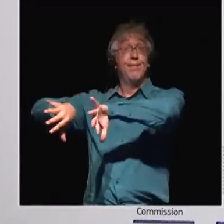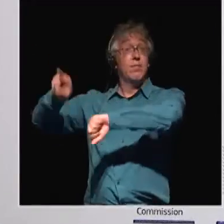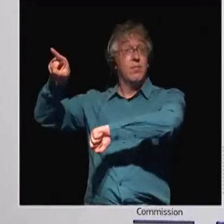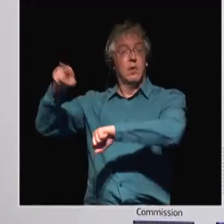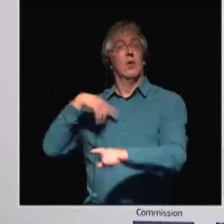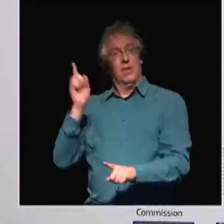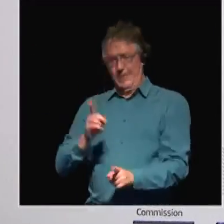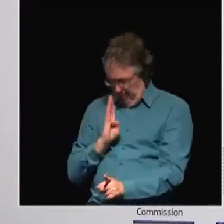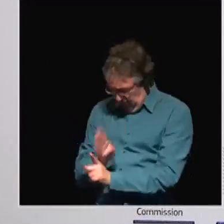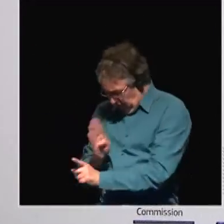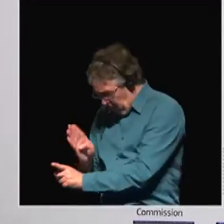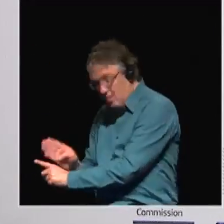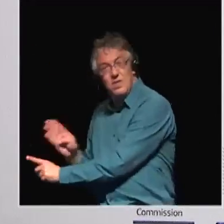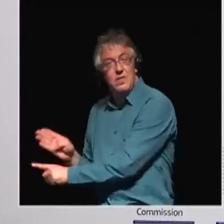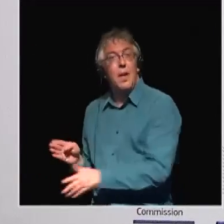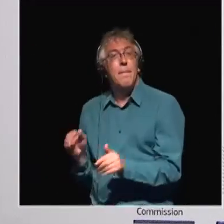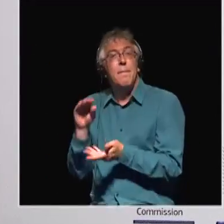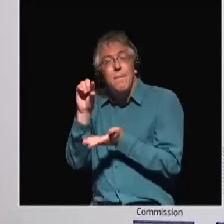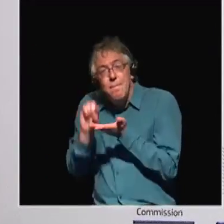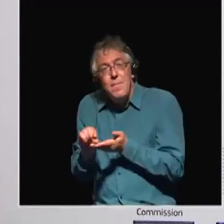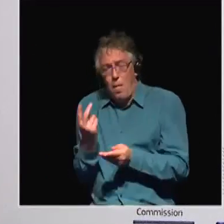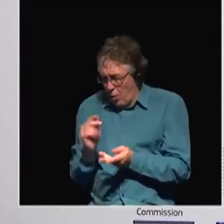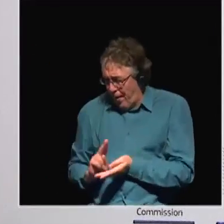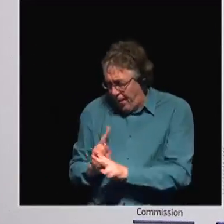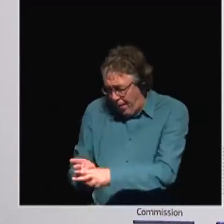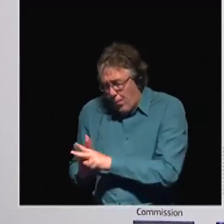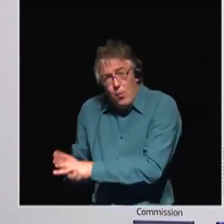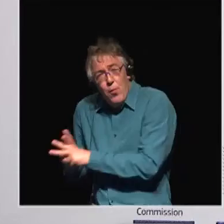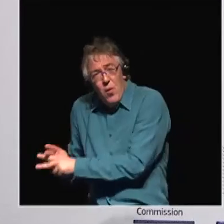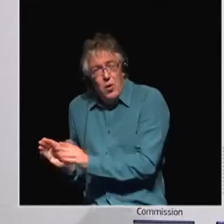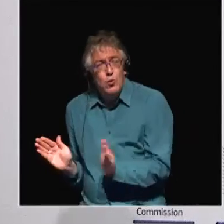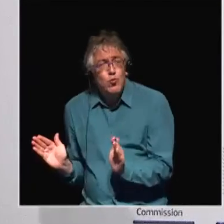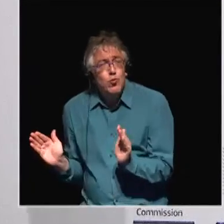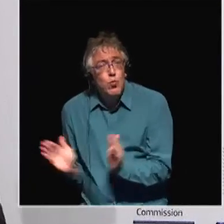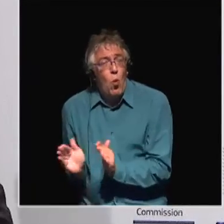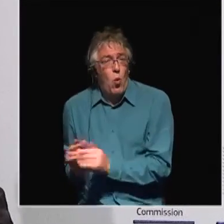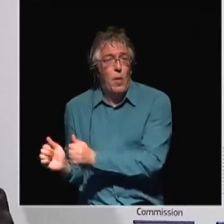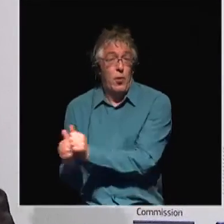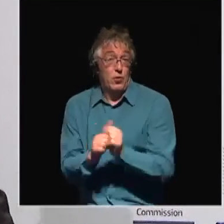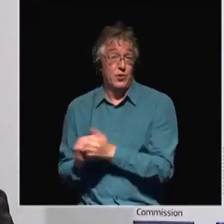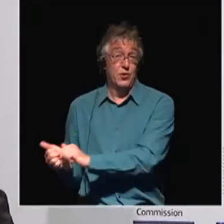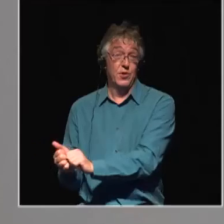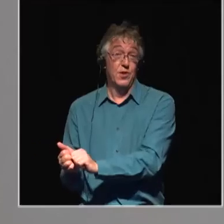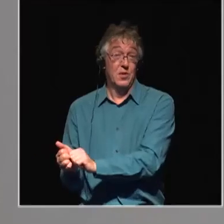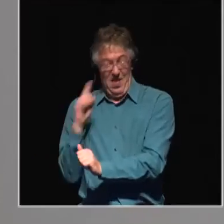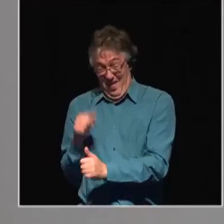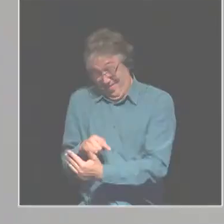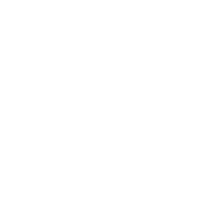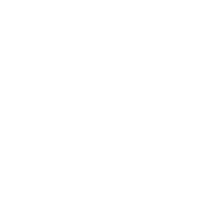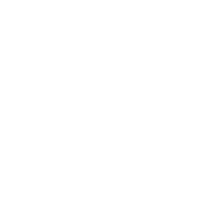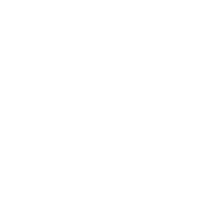itself. So I think we need to take account of all of that diversity when we respond to issues of access to energy.